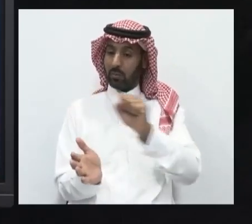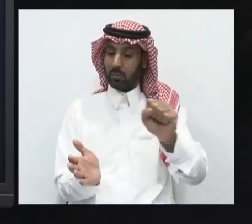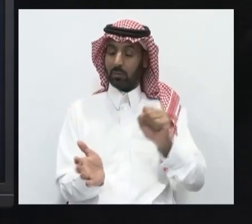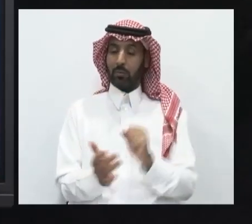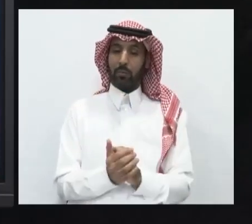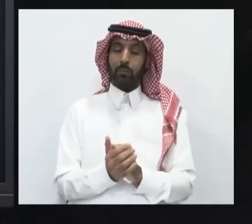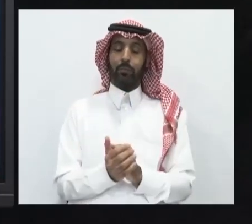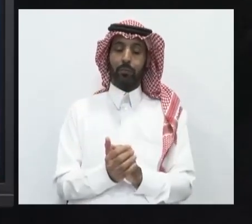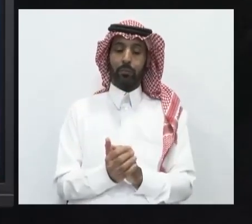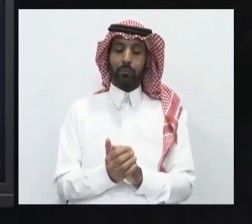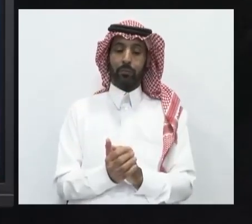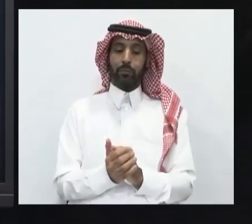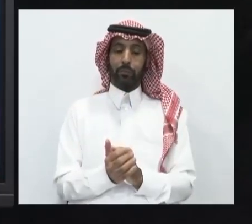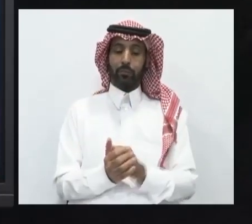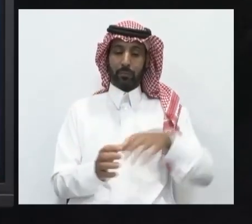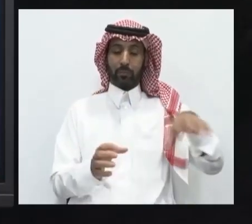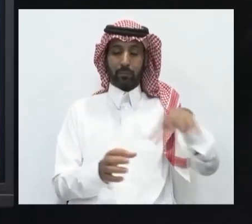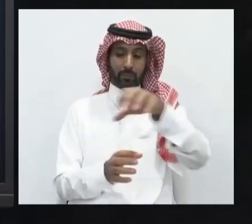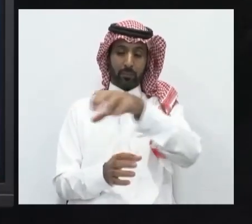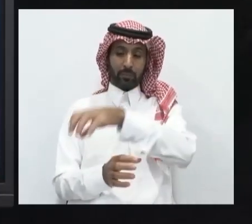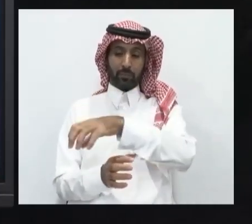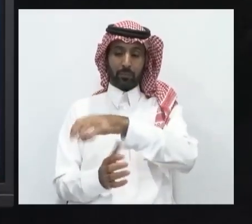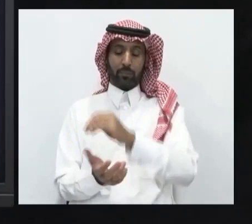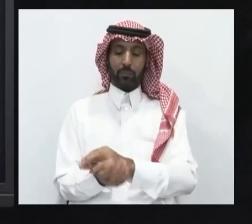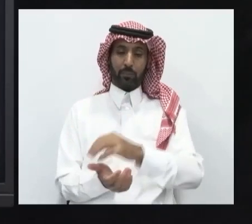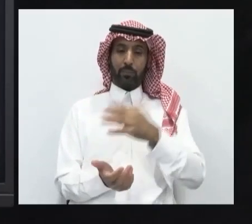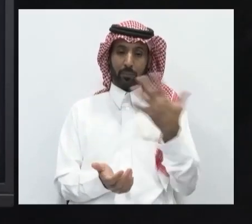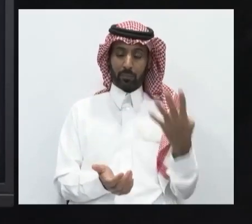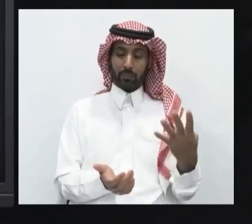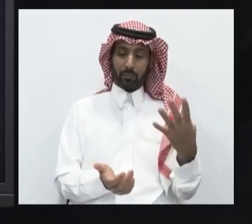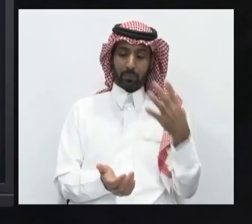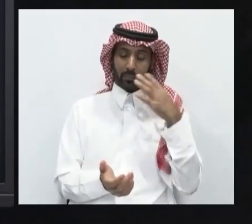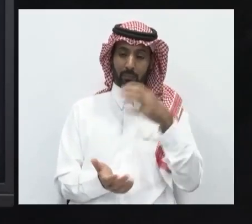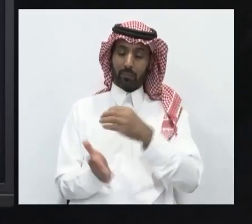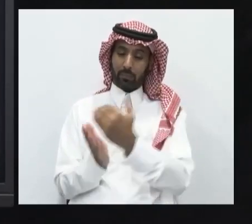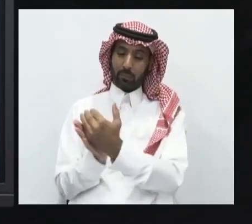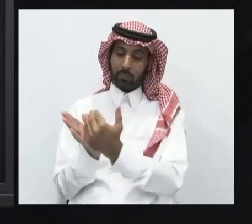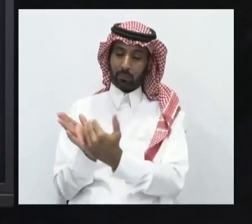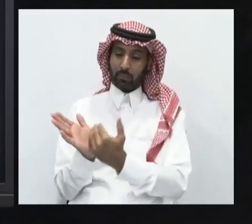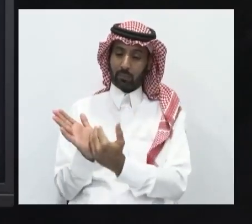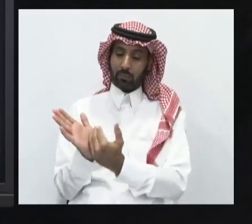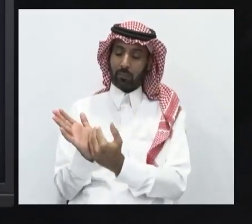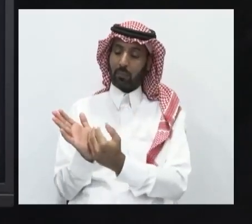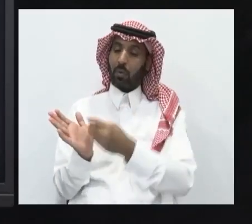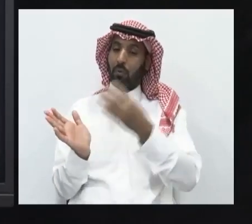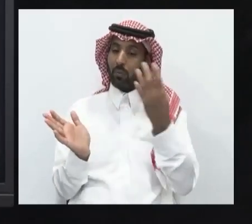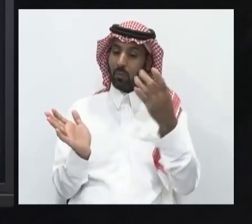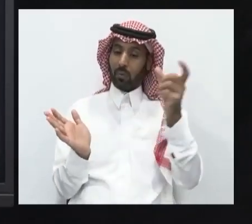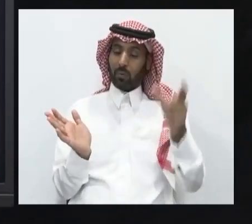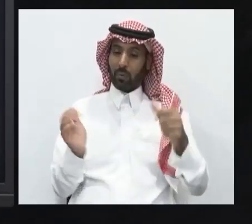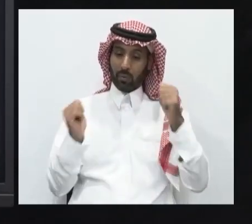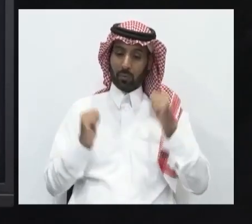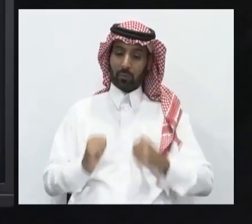each student into a part. For example, if you have four parts for an article and I have four students, once they